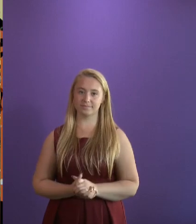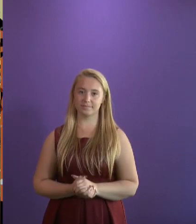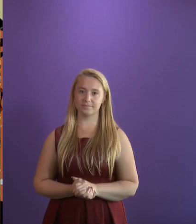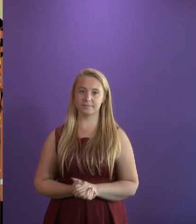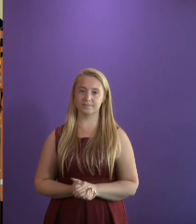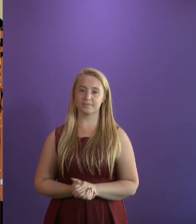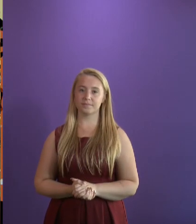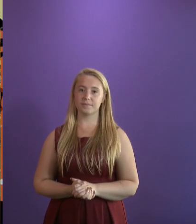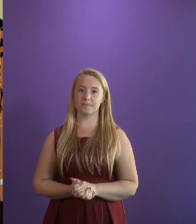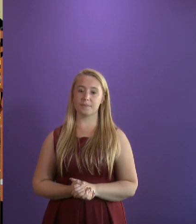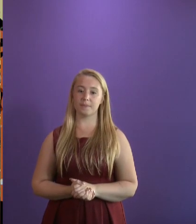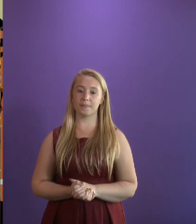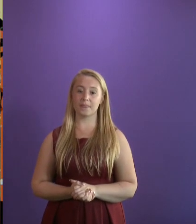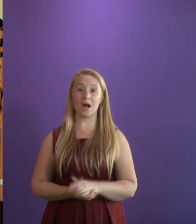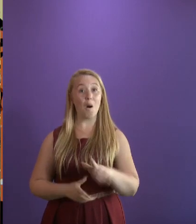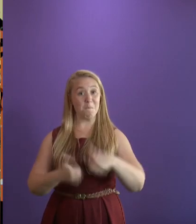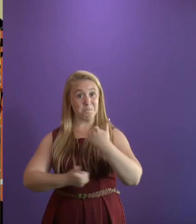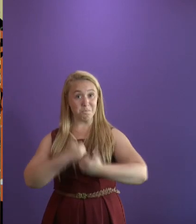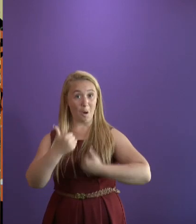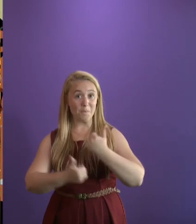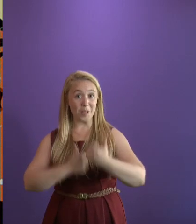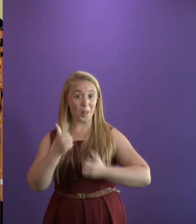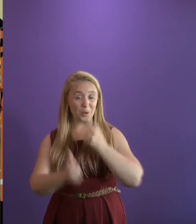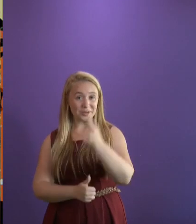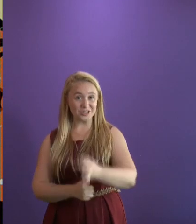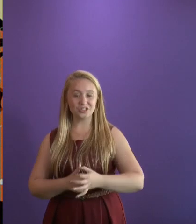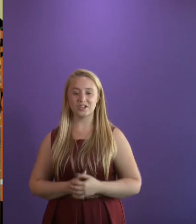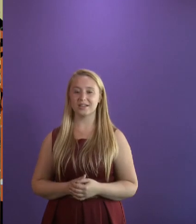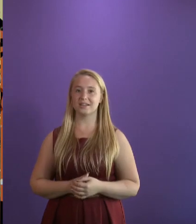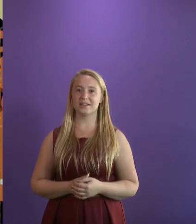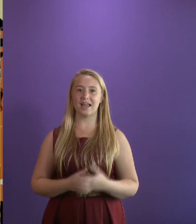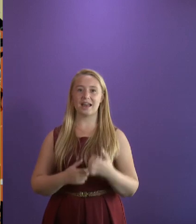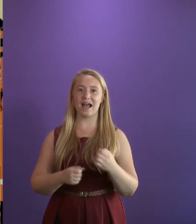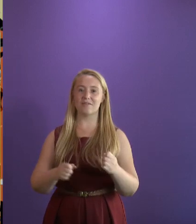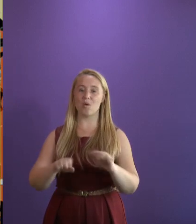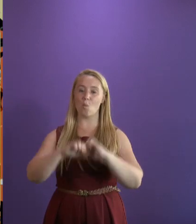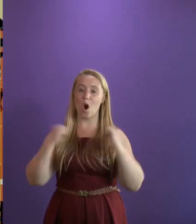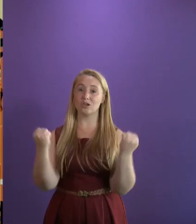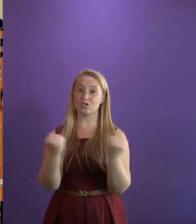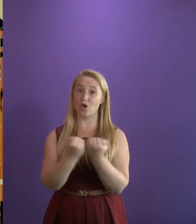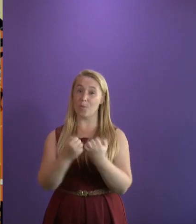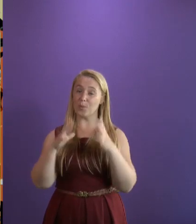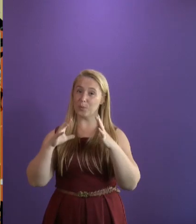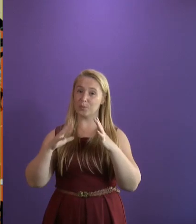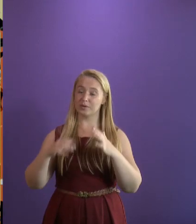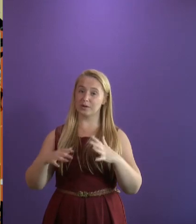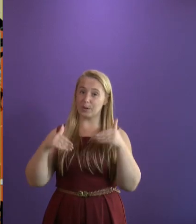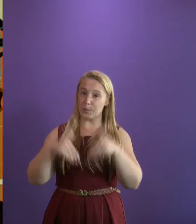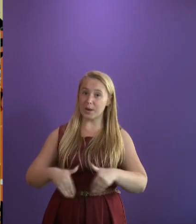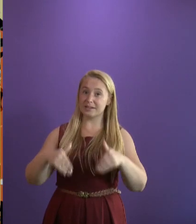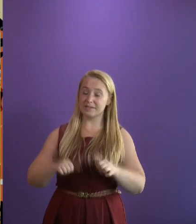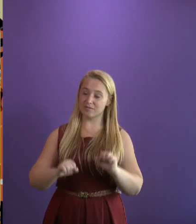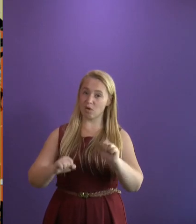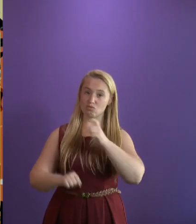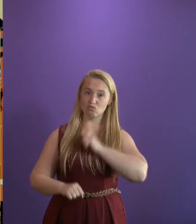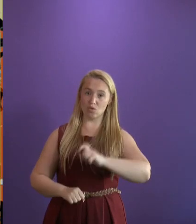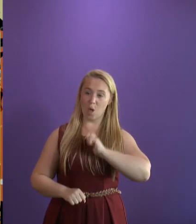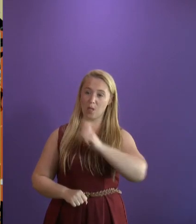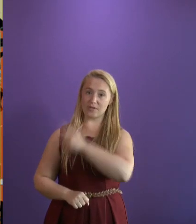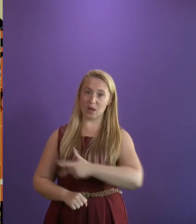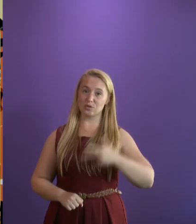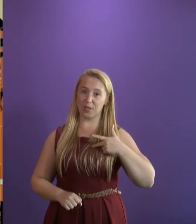Well, that was a popular one, and there's a whole seminar waiting on the role of councillors and all